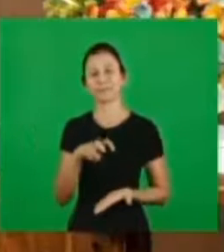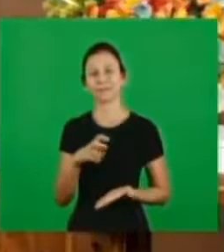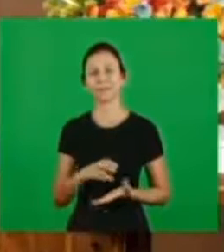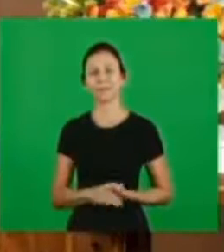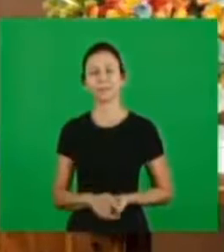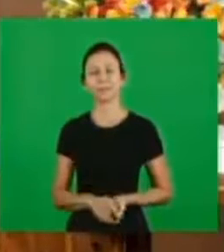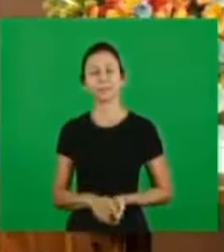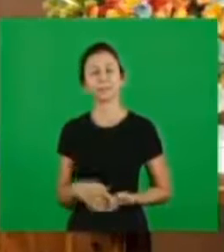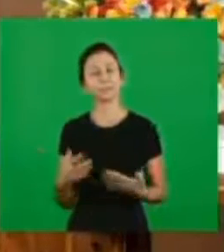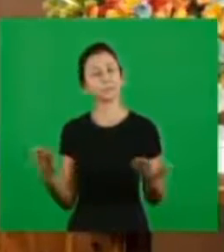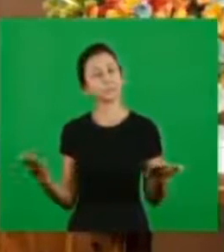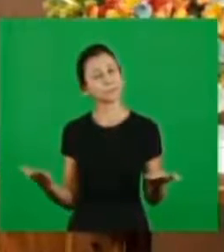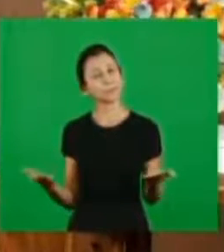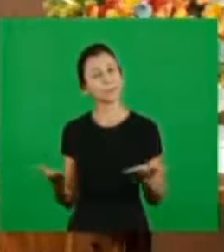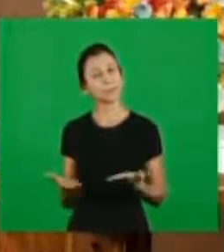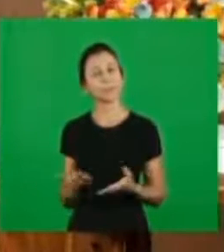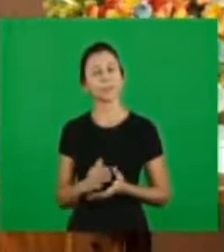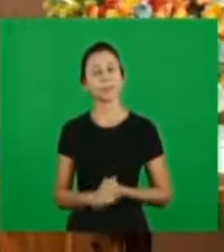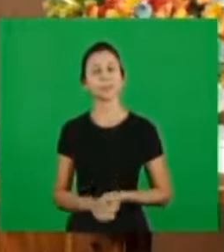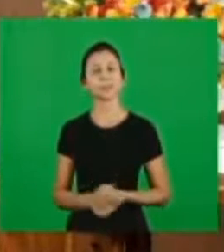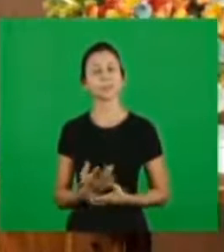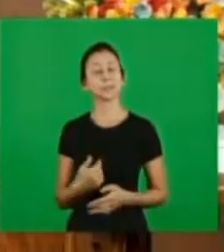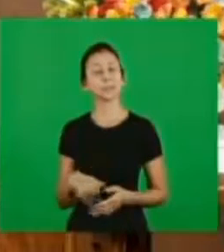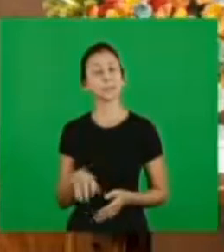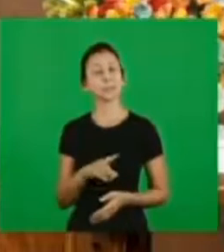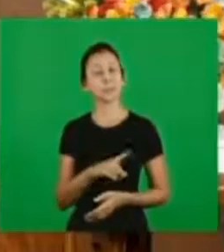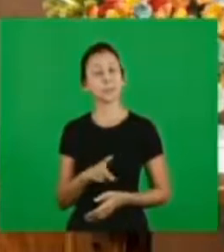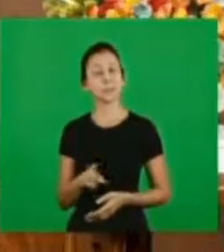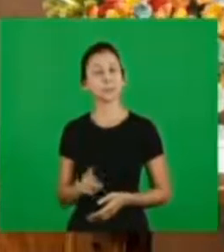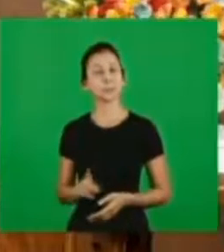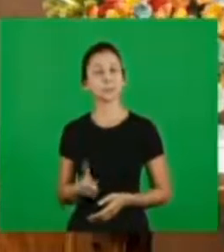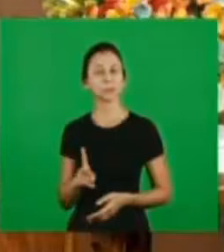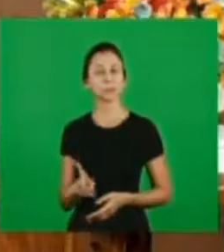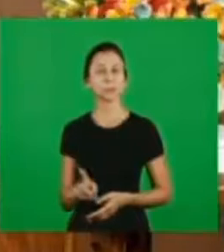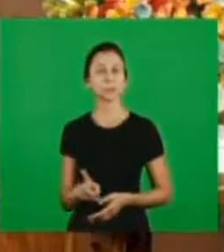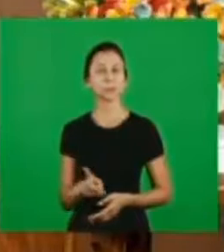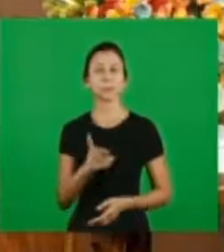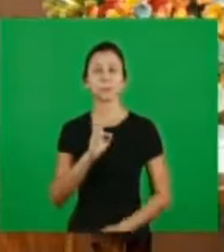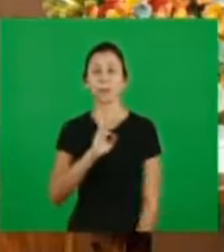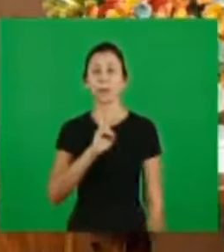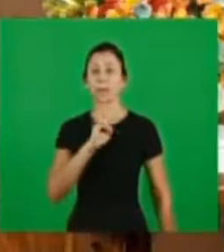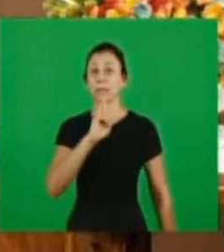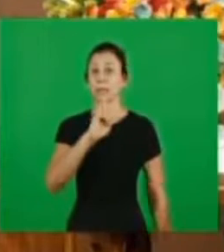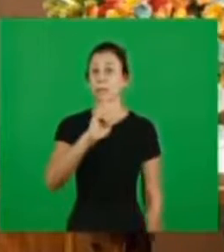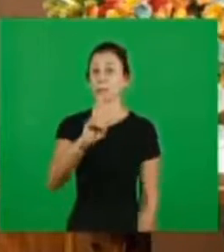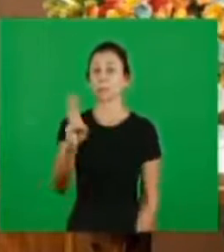chapter 11, verse 2, so we can study this morning. So